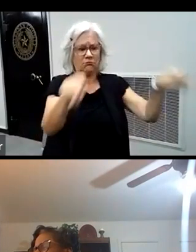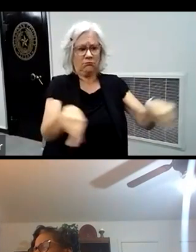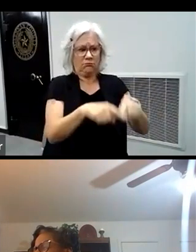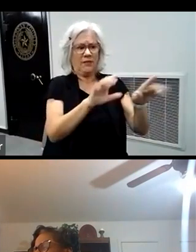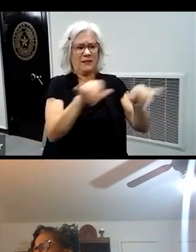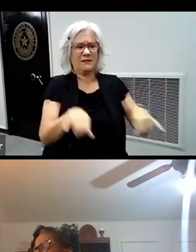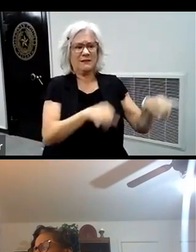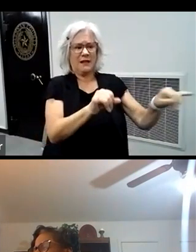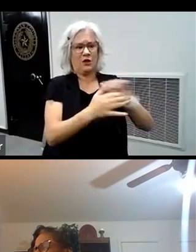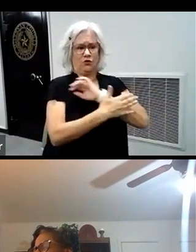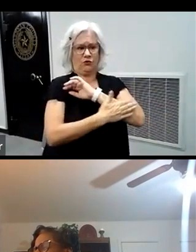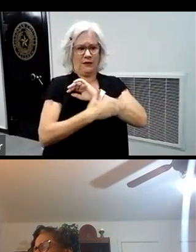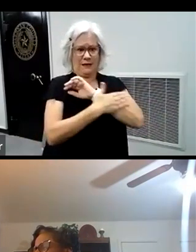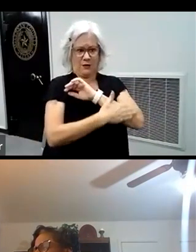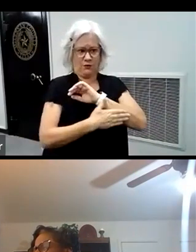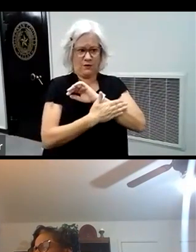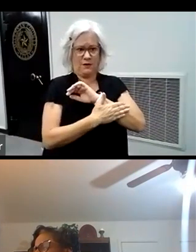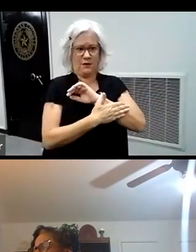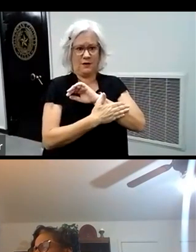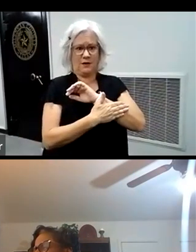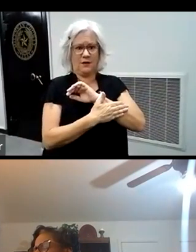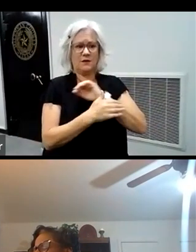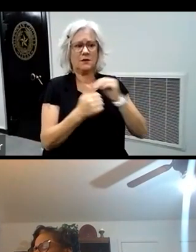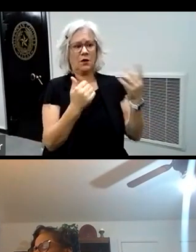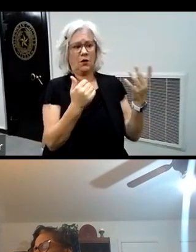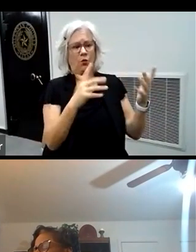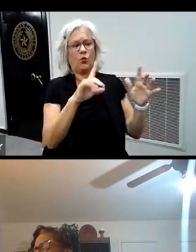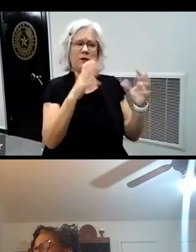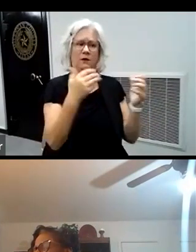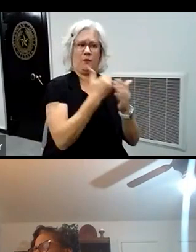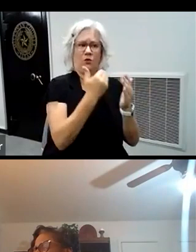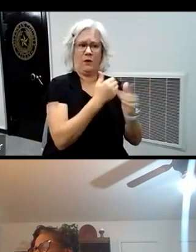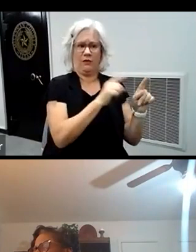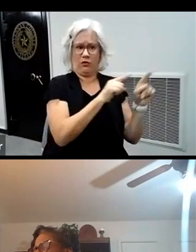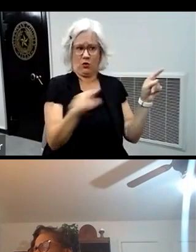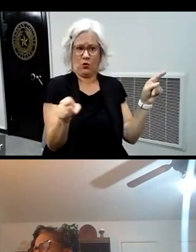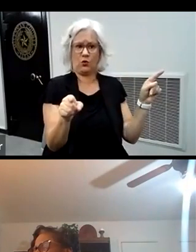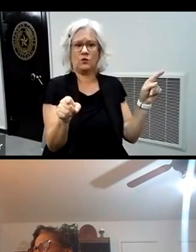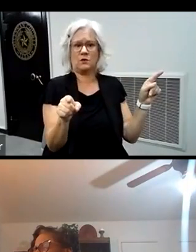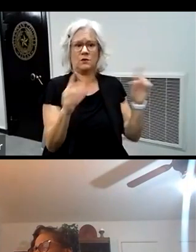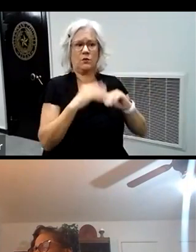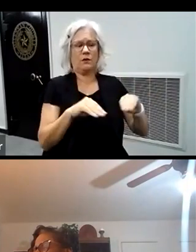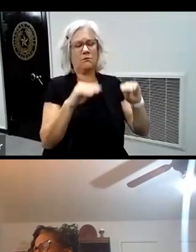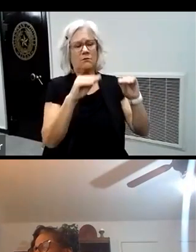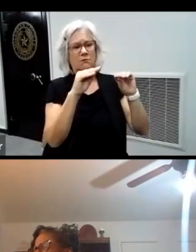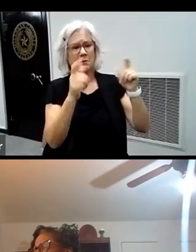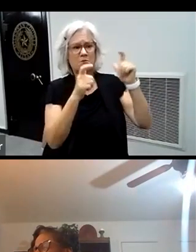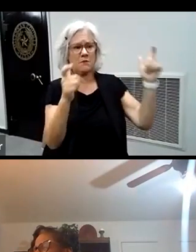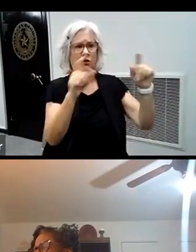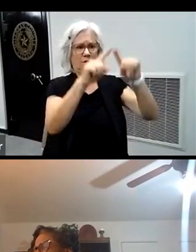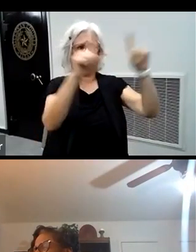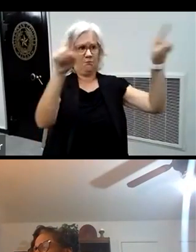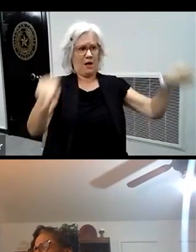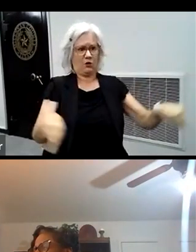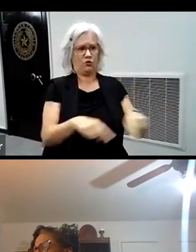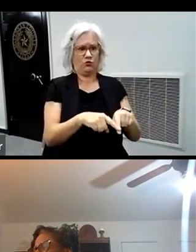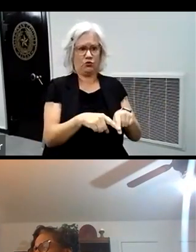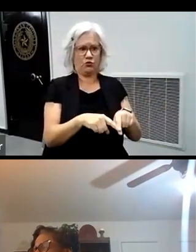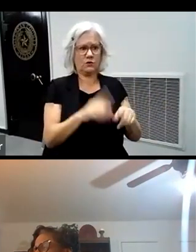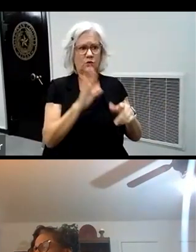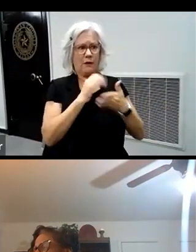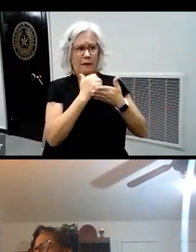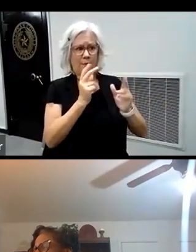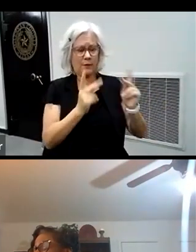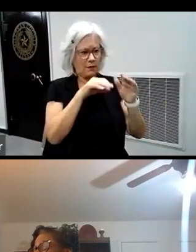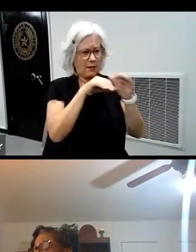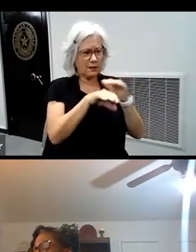county issues. So we don't see a need to upgrade those, but do think the larger size monitors would help people